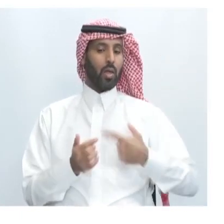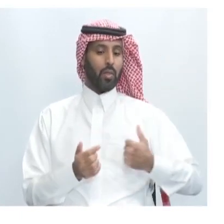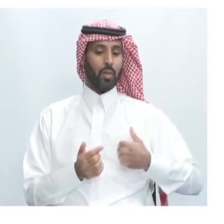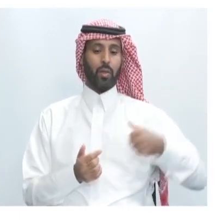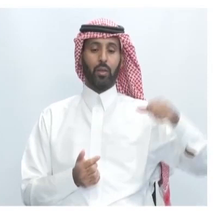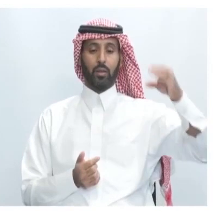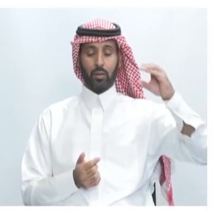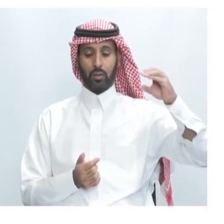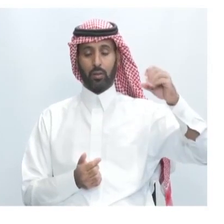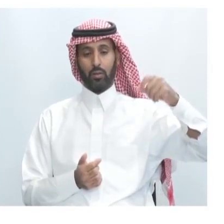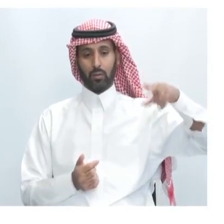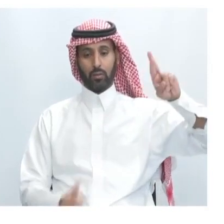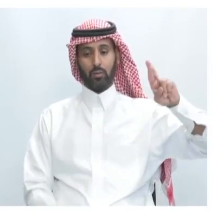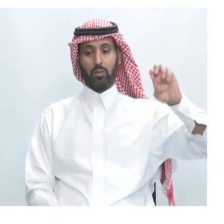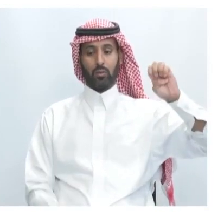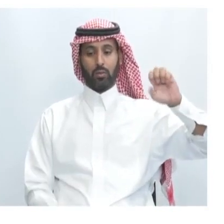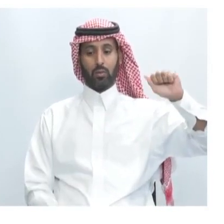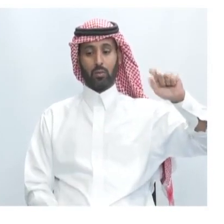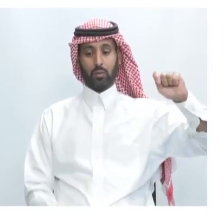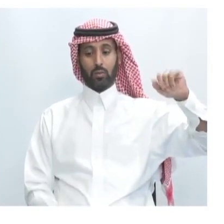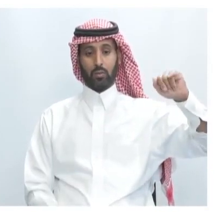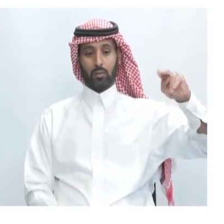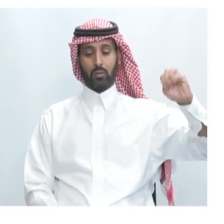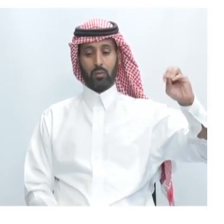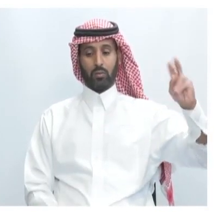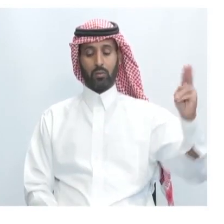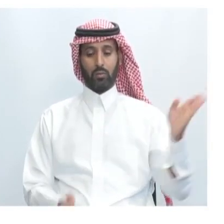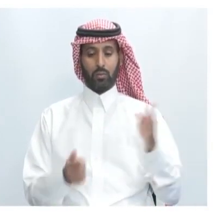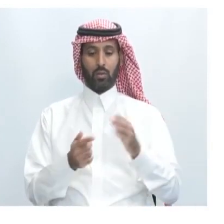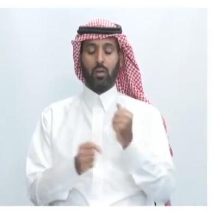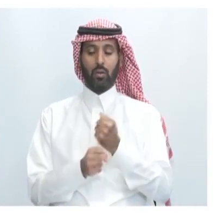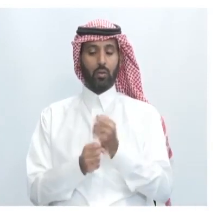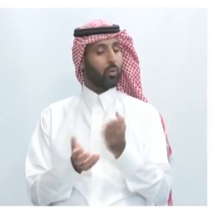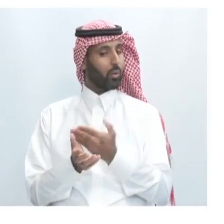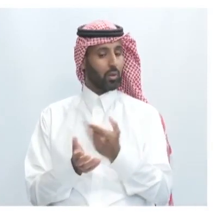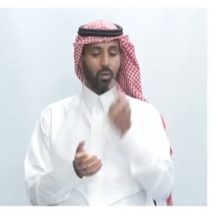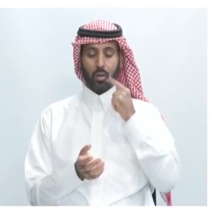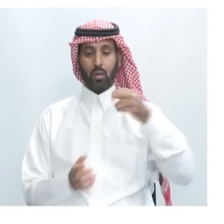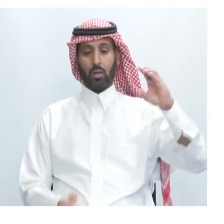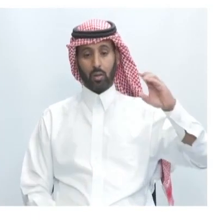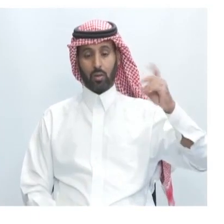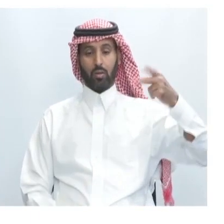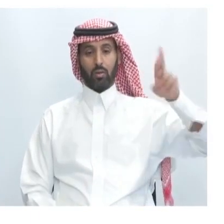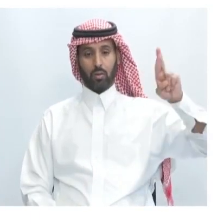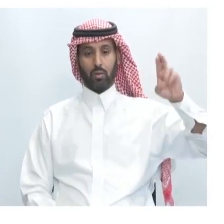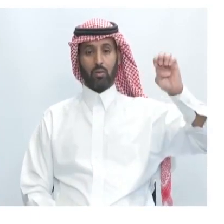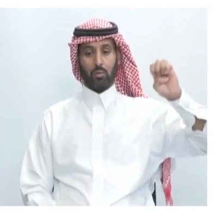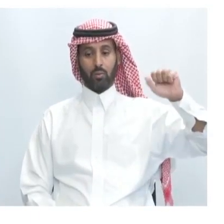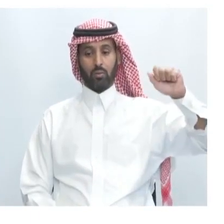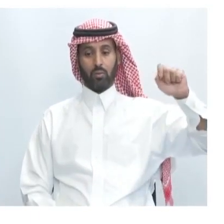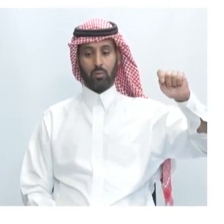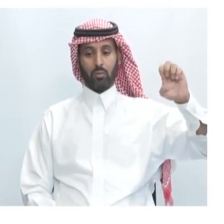verb here? Yes, the verb is to create something. Create, creation, the same